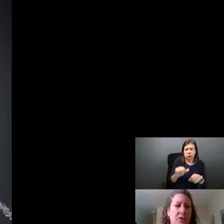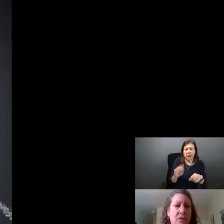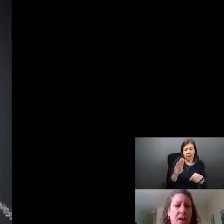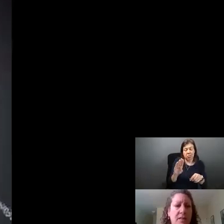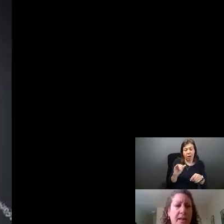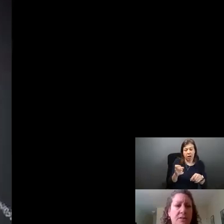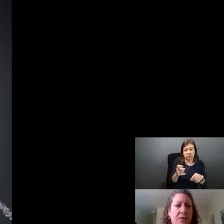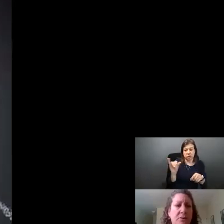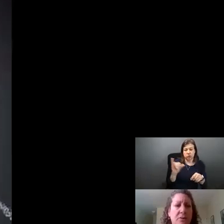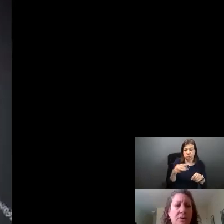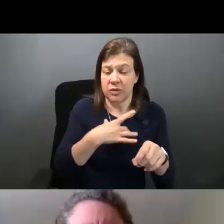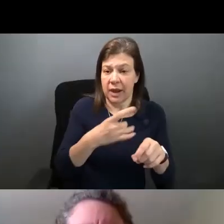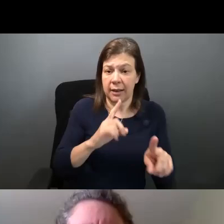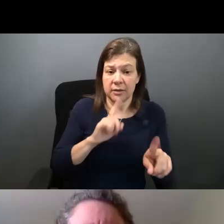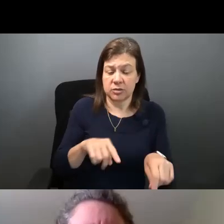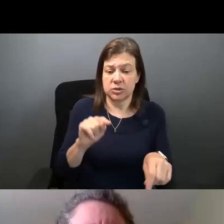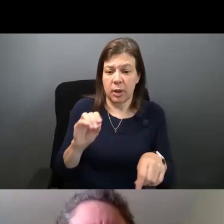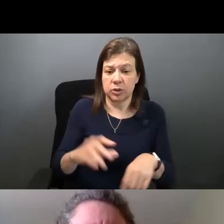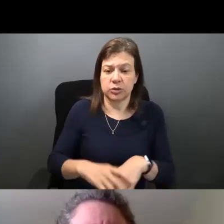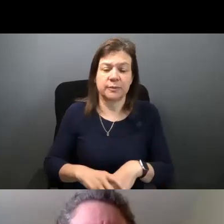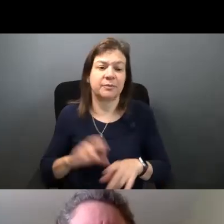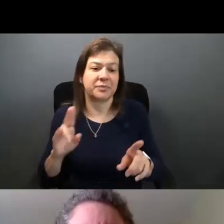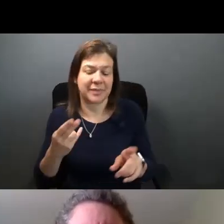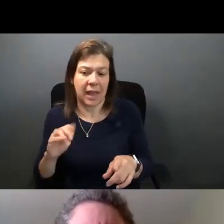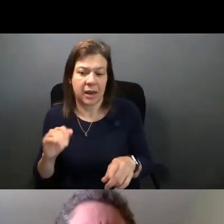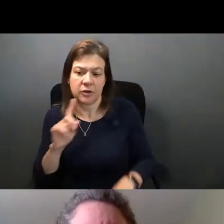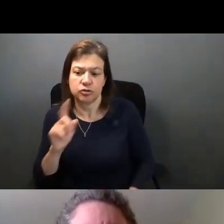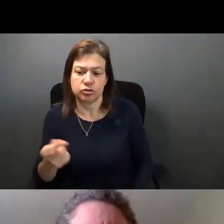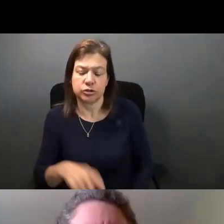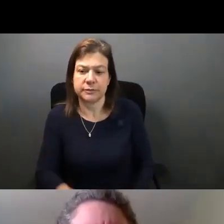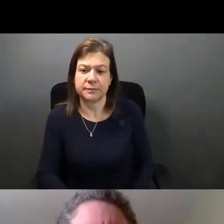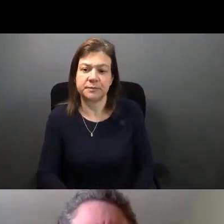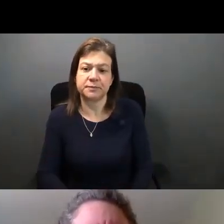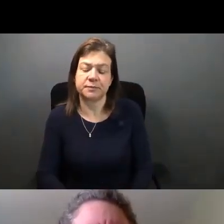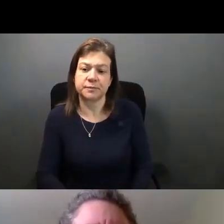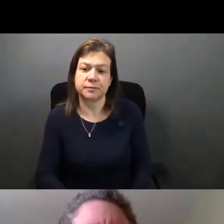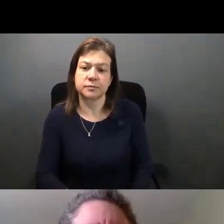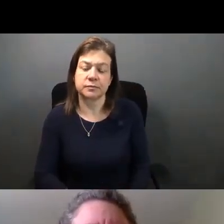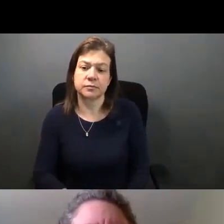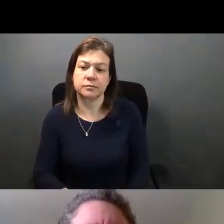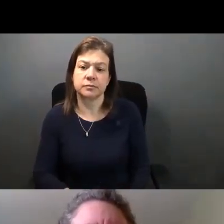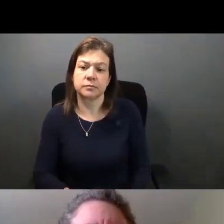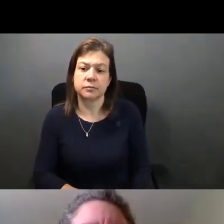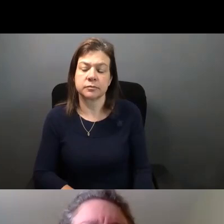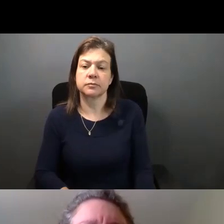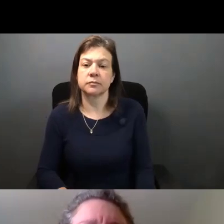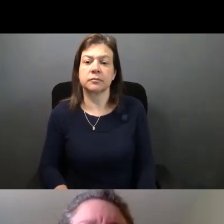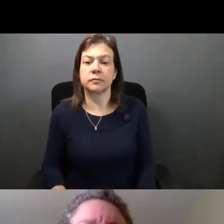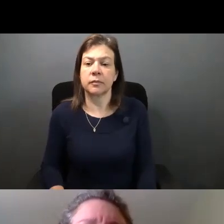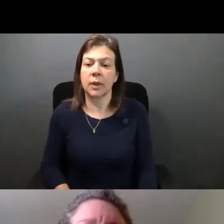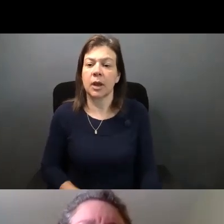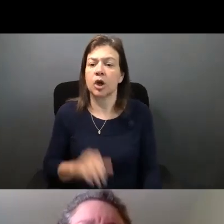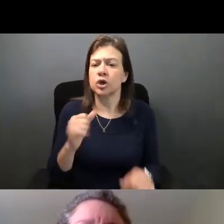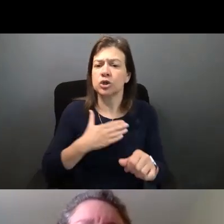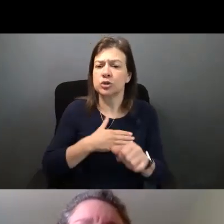box too that I'd like to. Yes, absolutely. Address. Let's see. could you